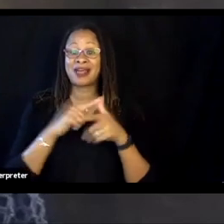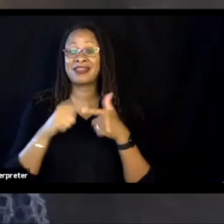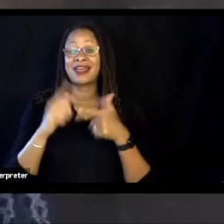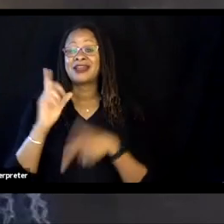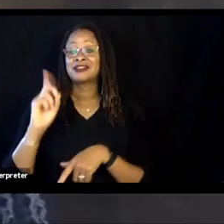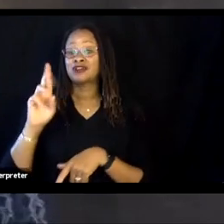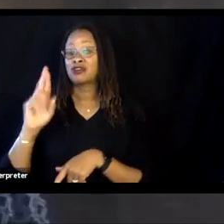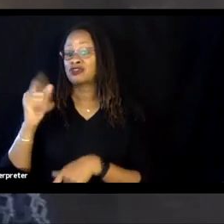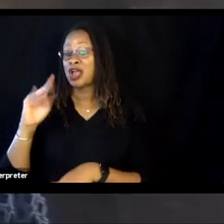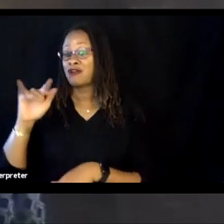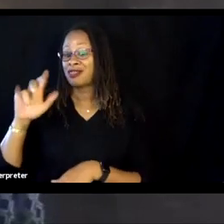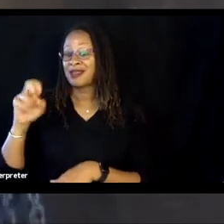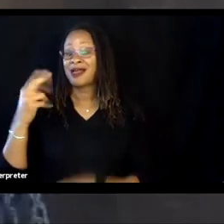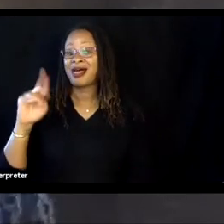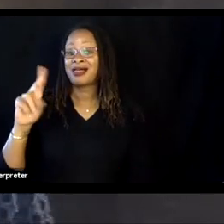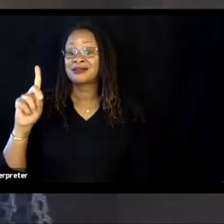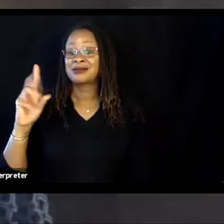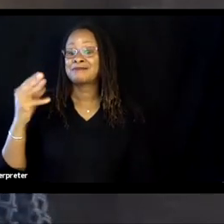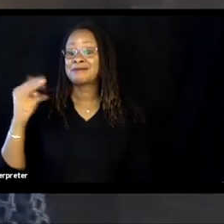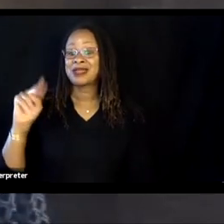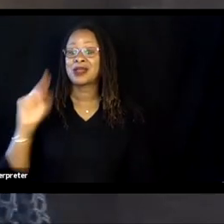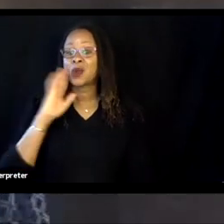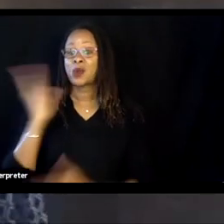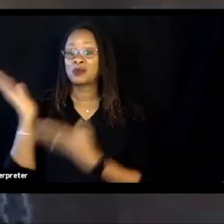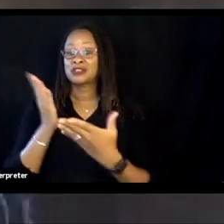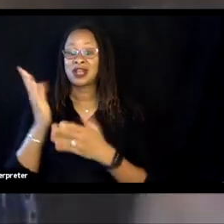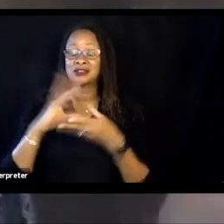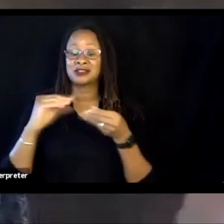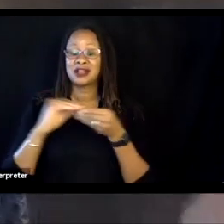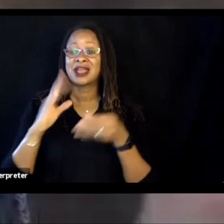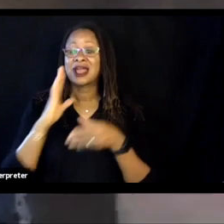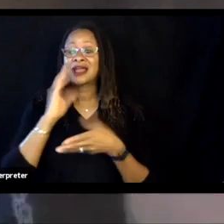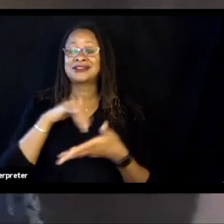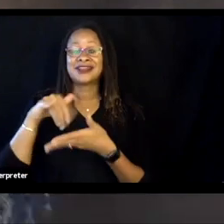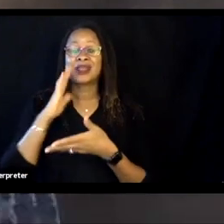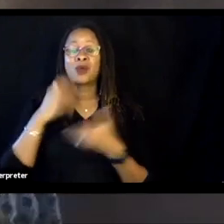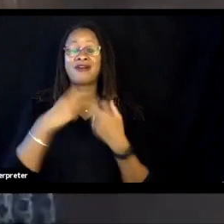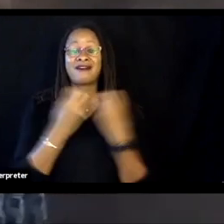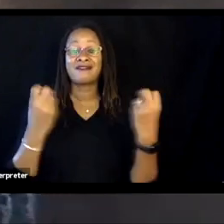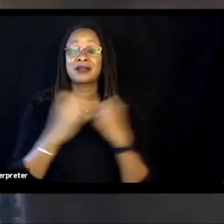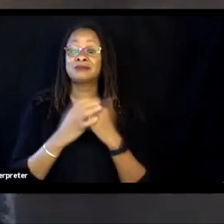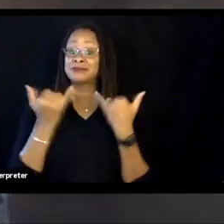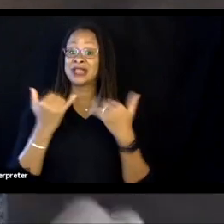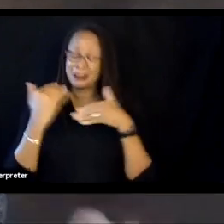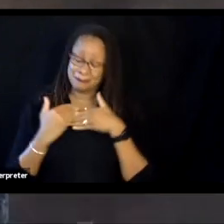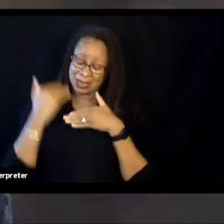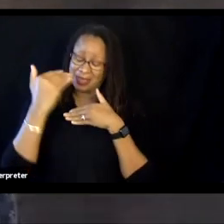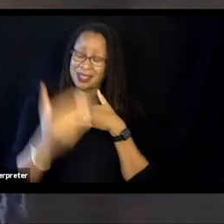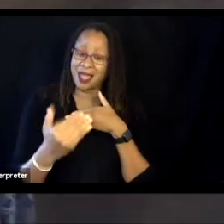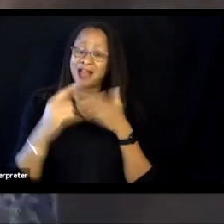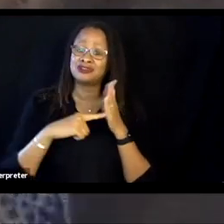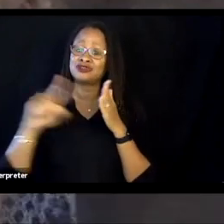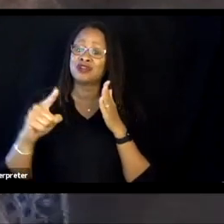our research, will present our study, and then we'll have a panel. So today's topic is beyond checking boxes,